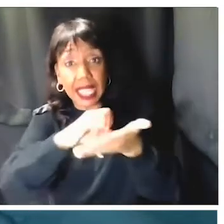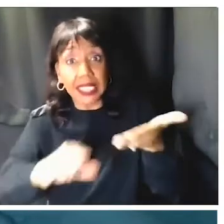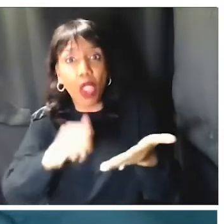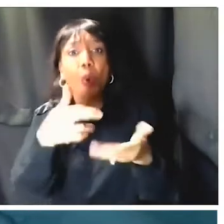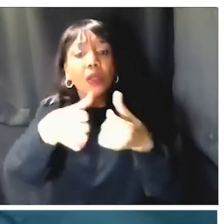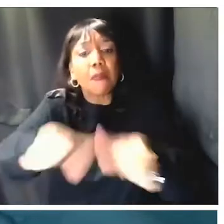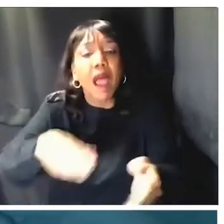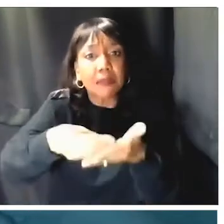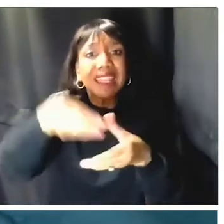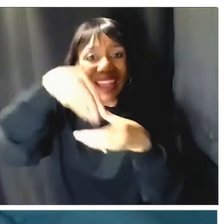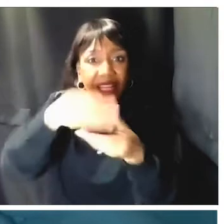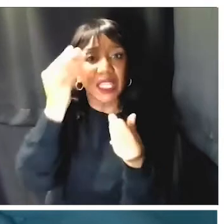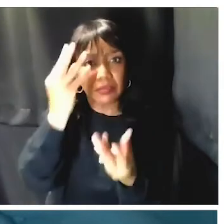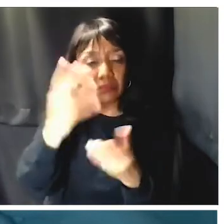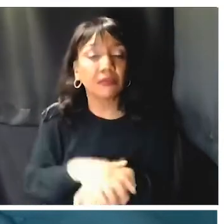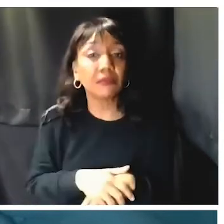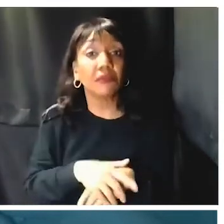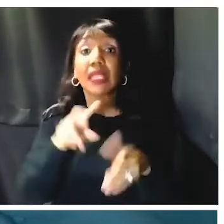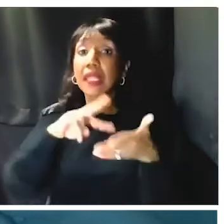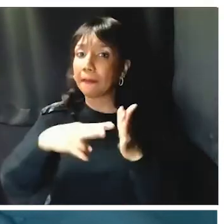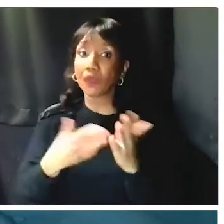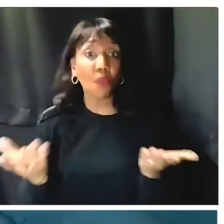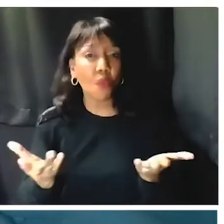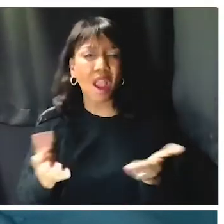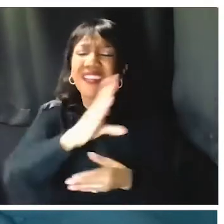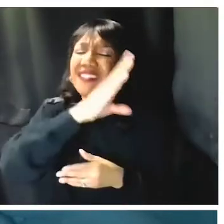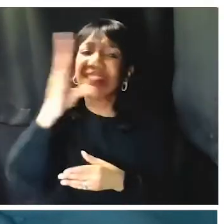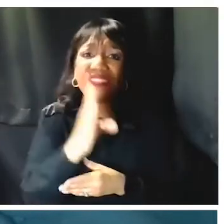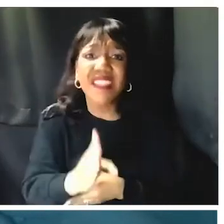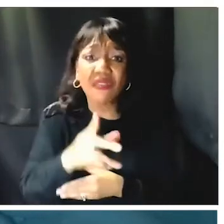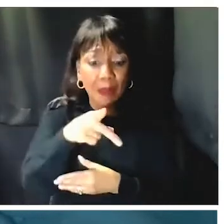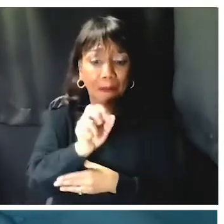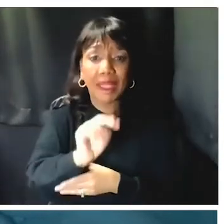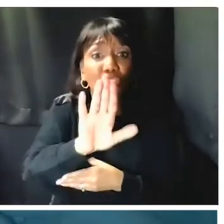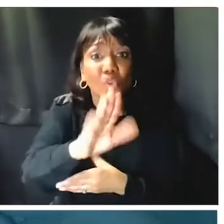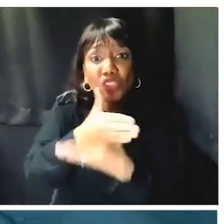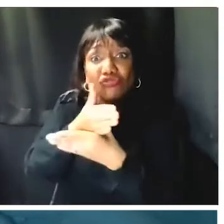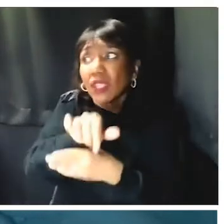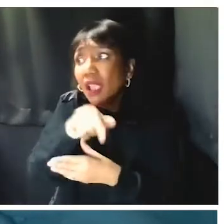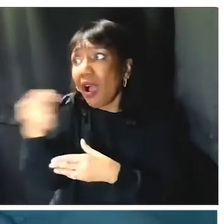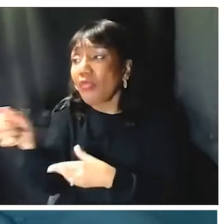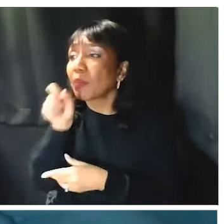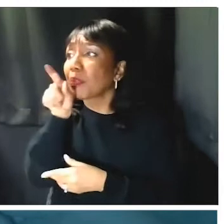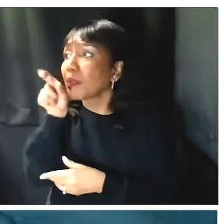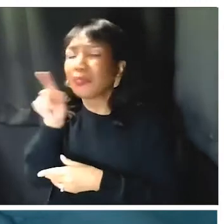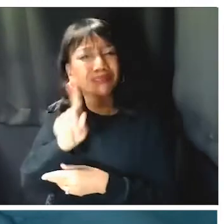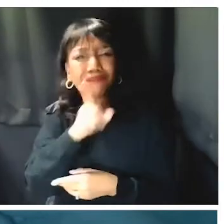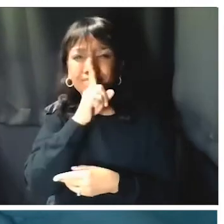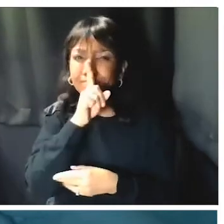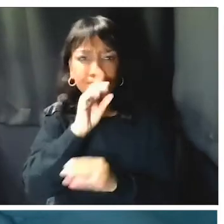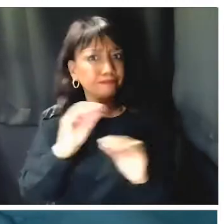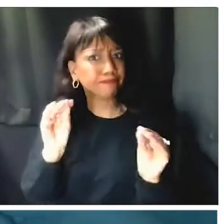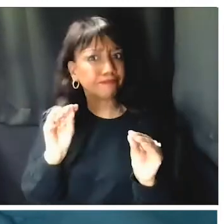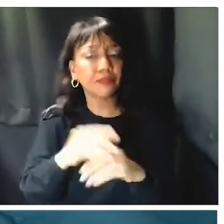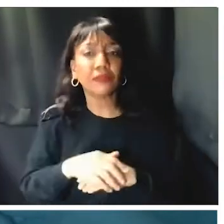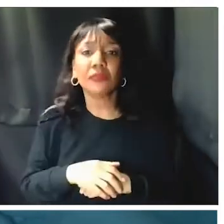your bank account information. Therefore, you should never share your PIN with anyone. An illustrated